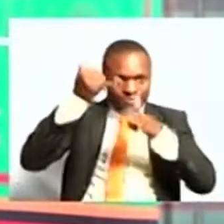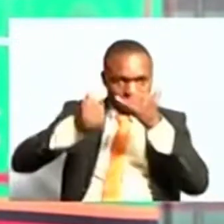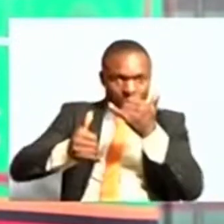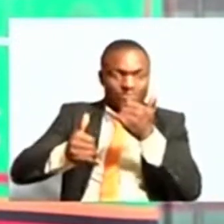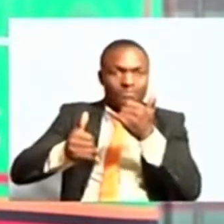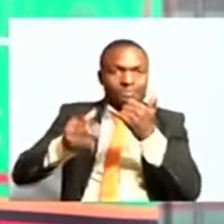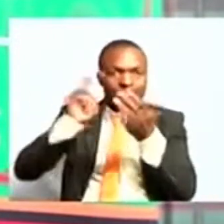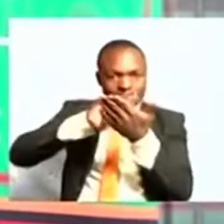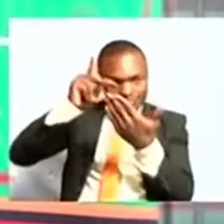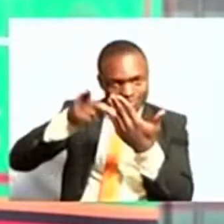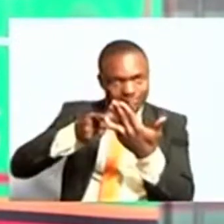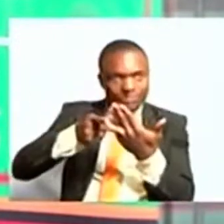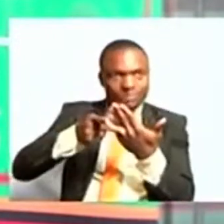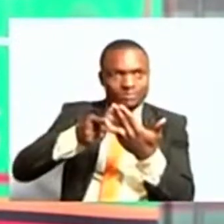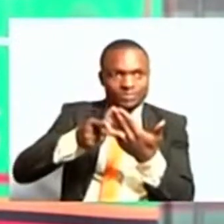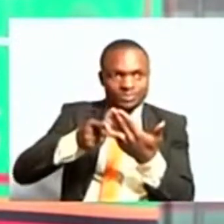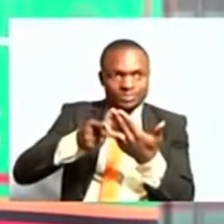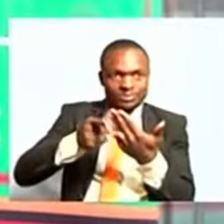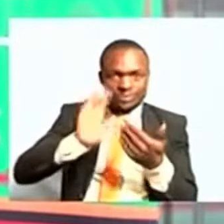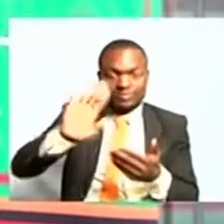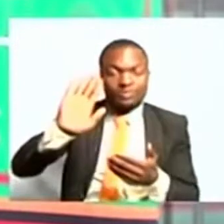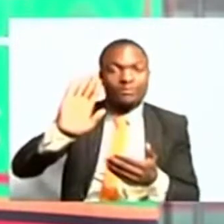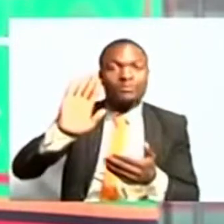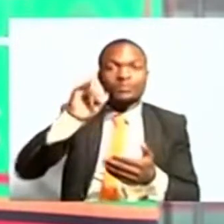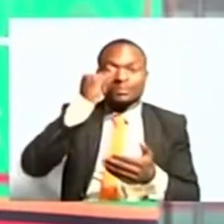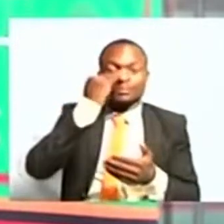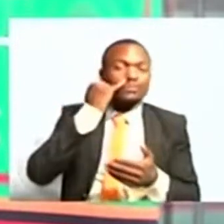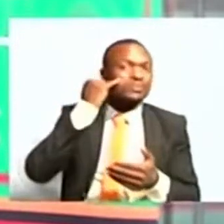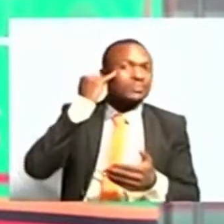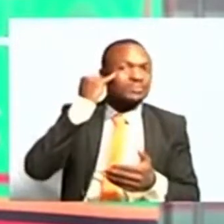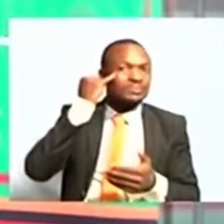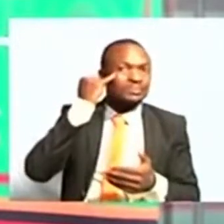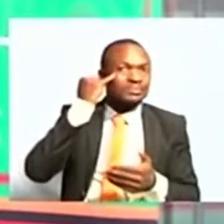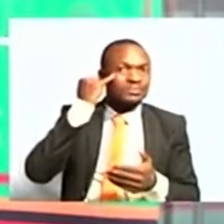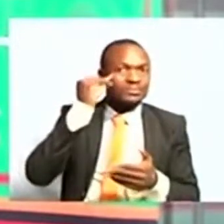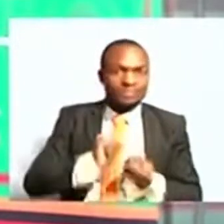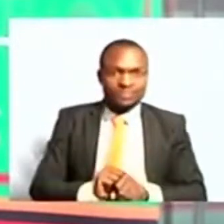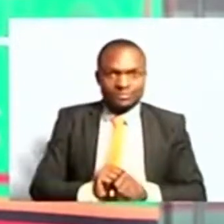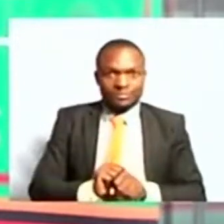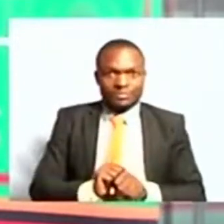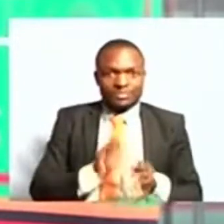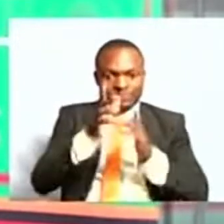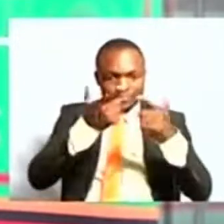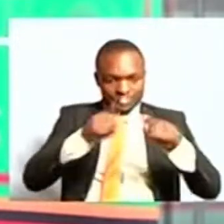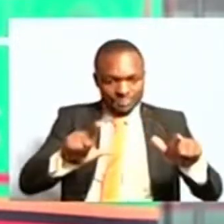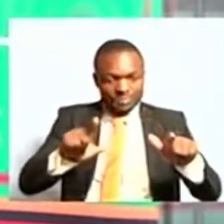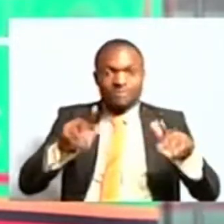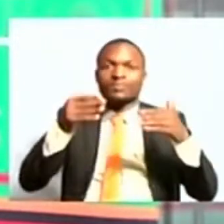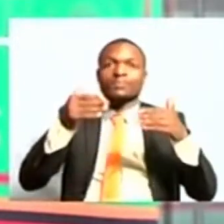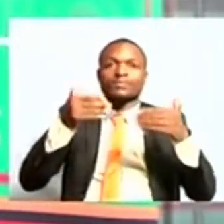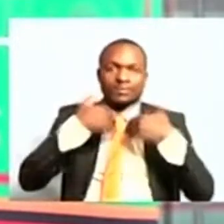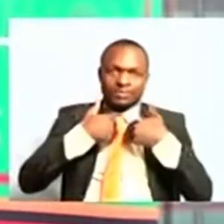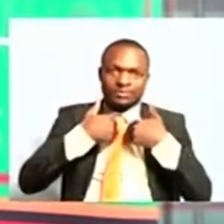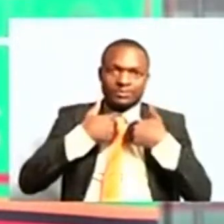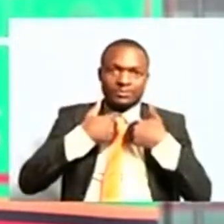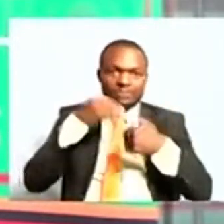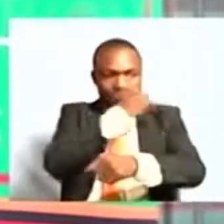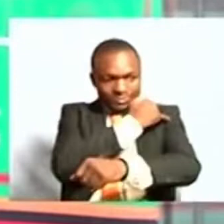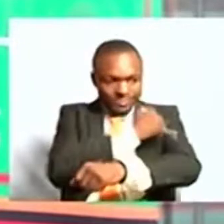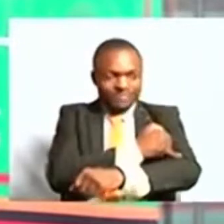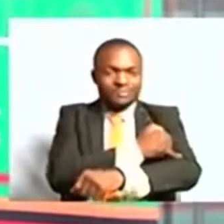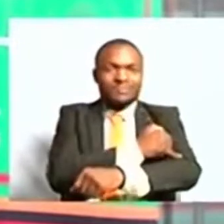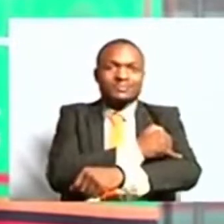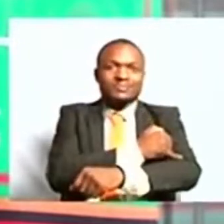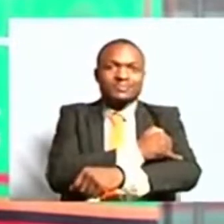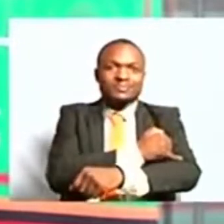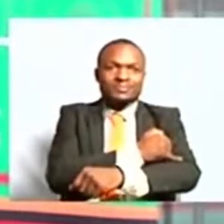of the program. I've been your presenter, Julius Musmali, and of course on my sign language interpreter we had Jason